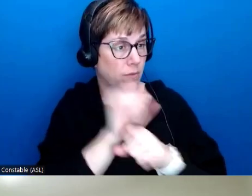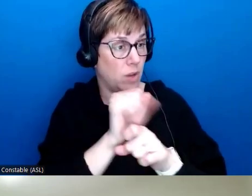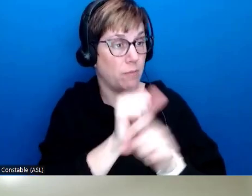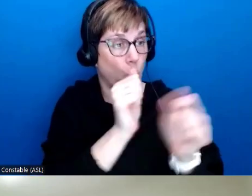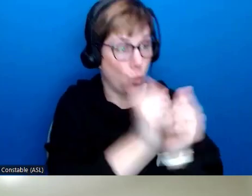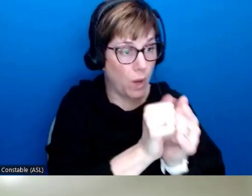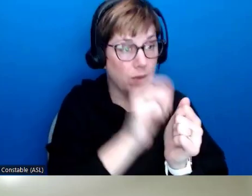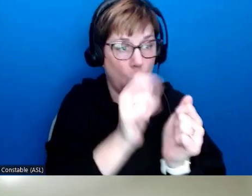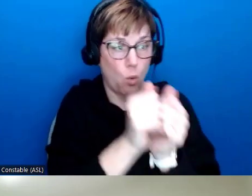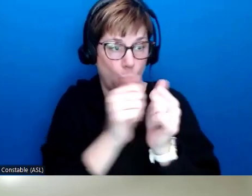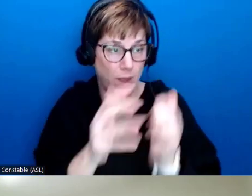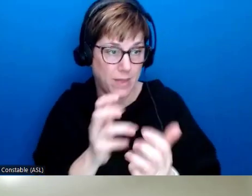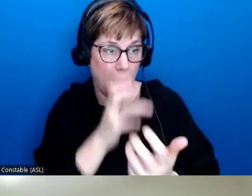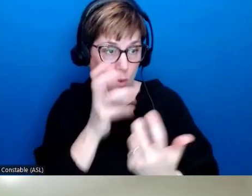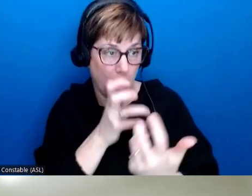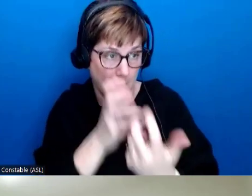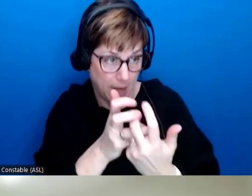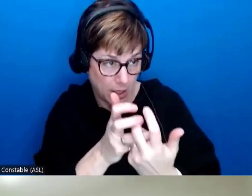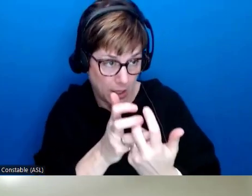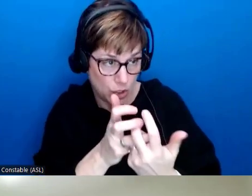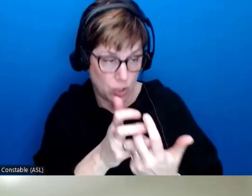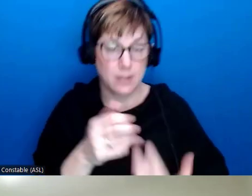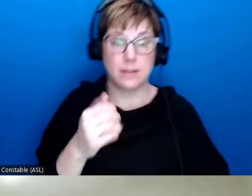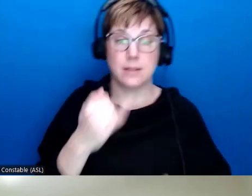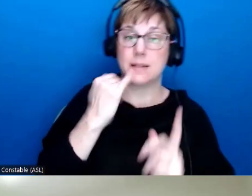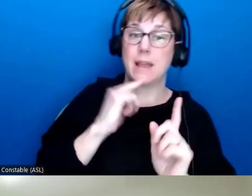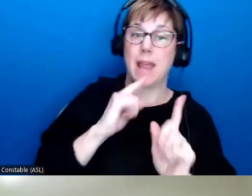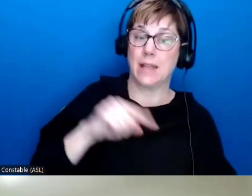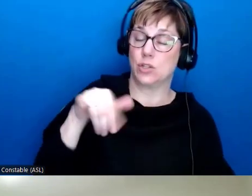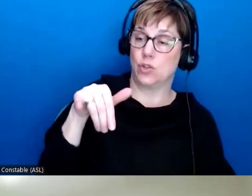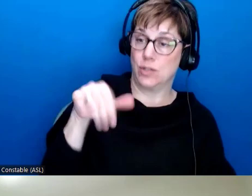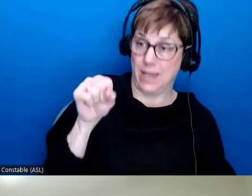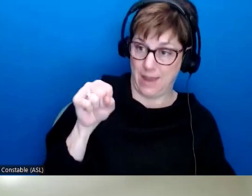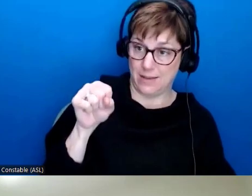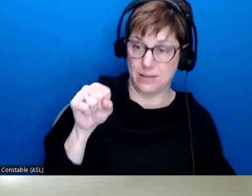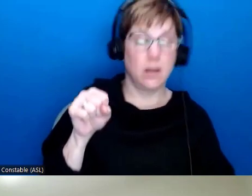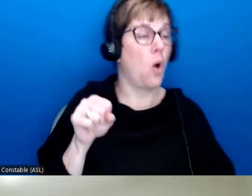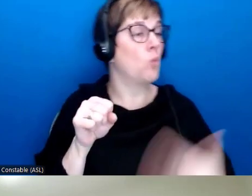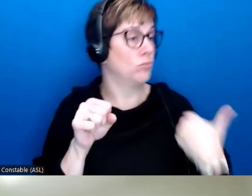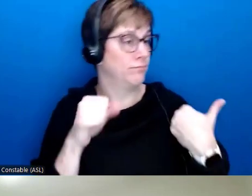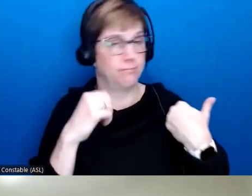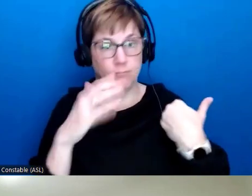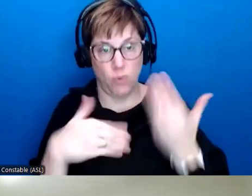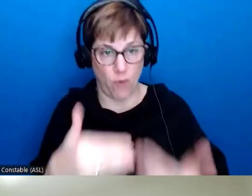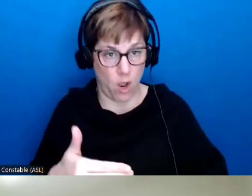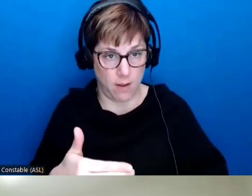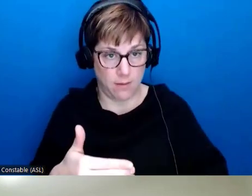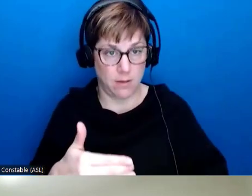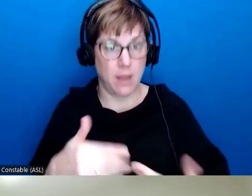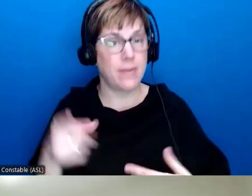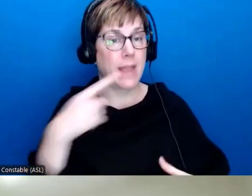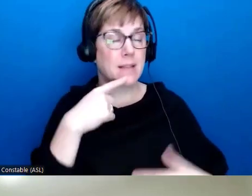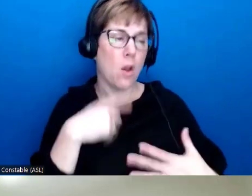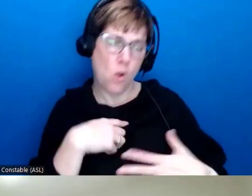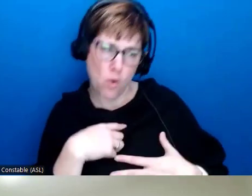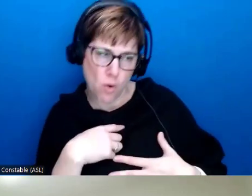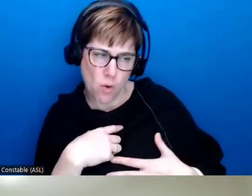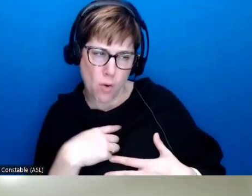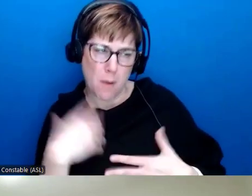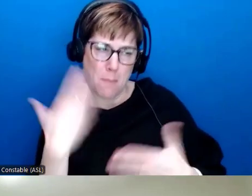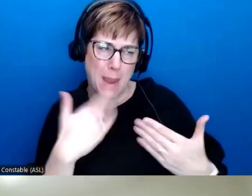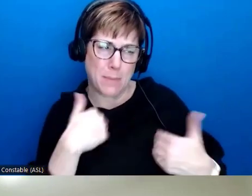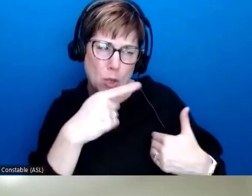accommodation? If the answer to that question is yes, the employer really then has to move on. They're not going to be permitted to say, well, you look like you might have